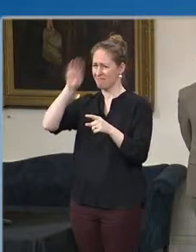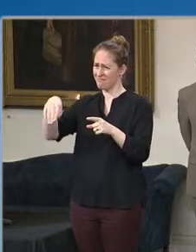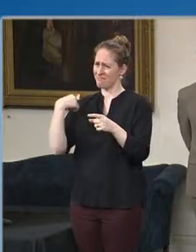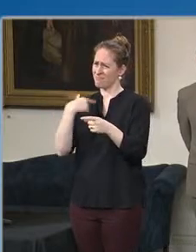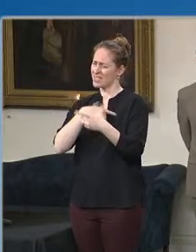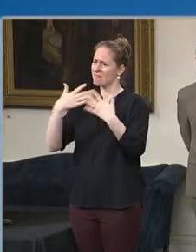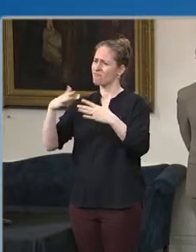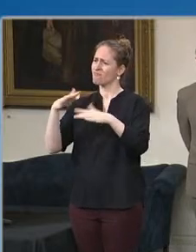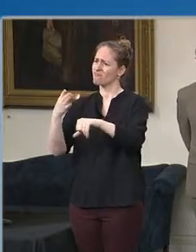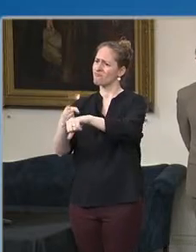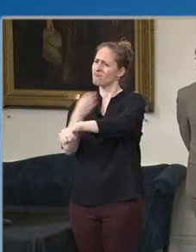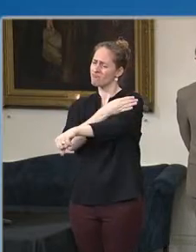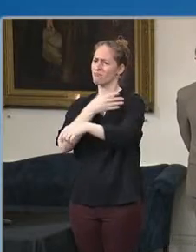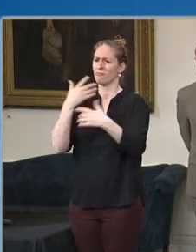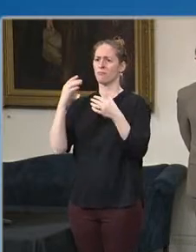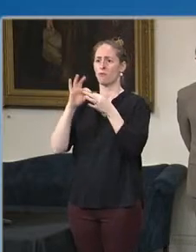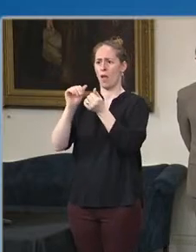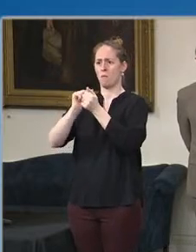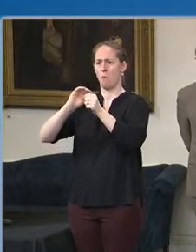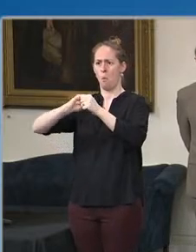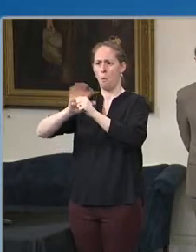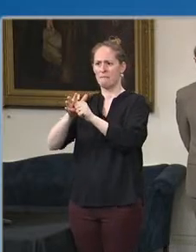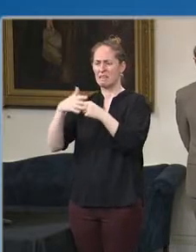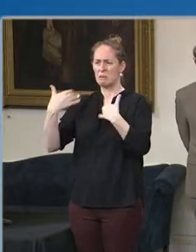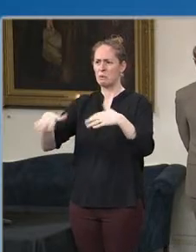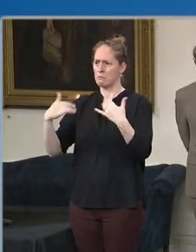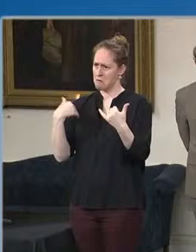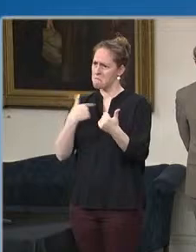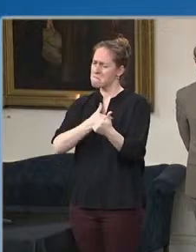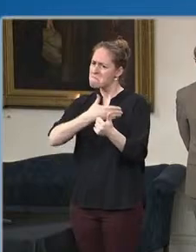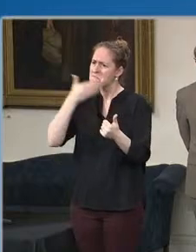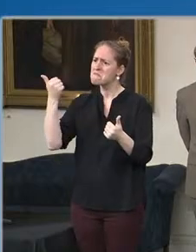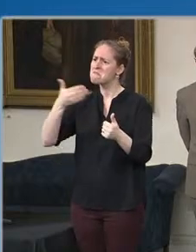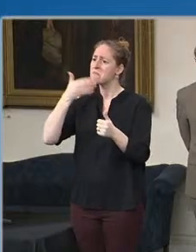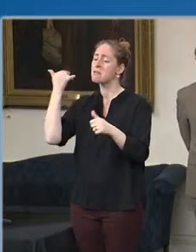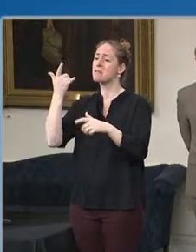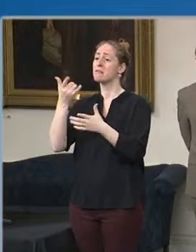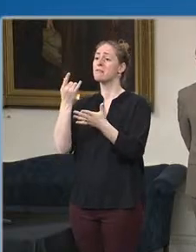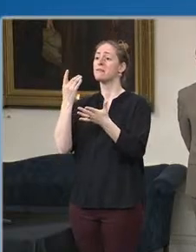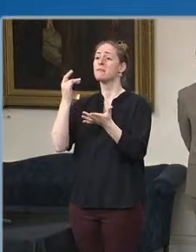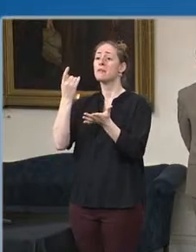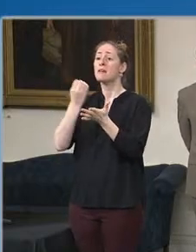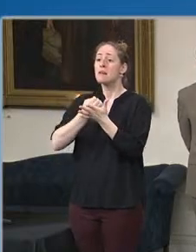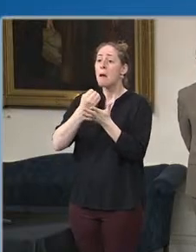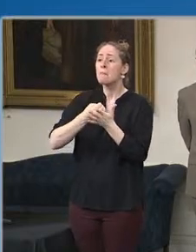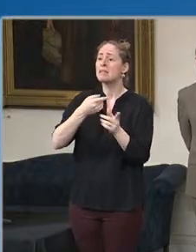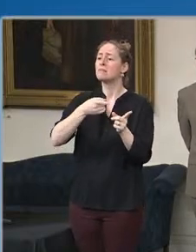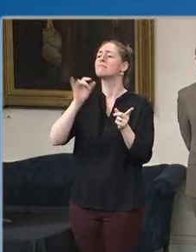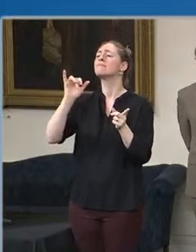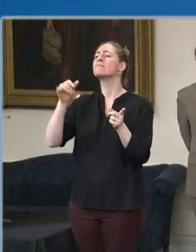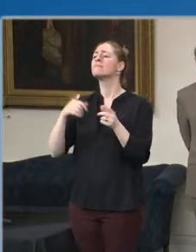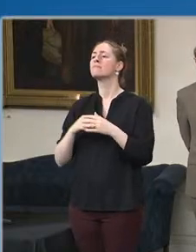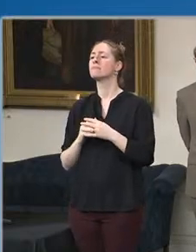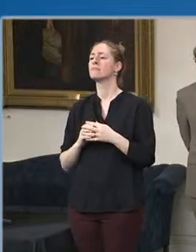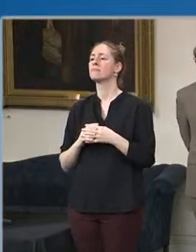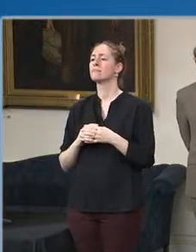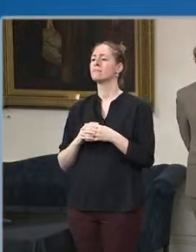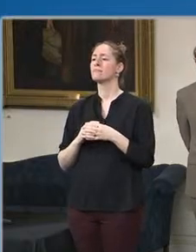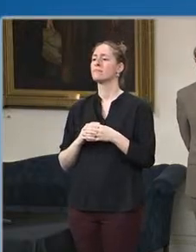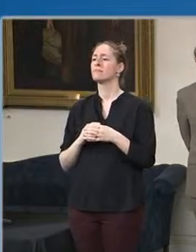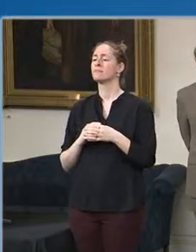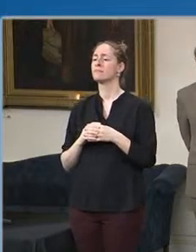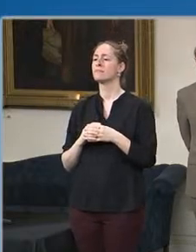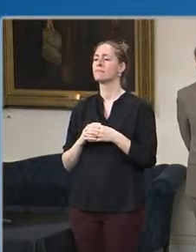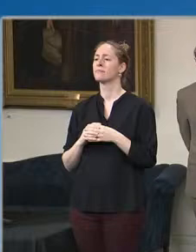major economic development projects, such as the new Hagerstown Logistics Center in Washington County, Novavax's expansion